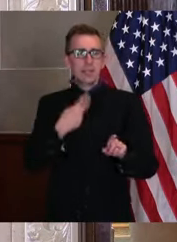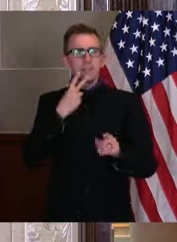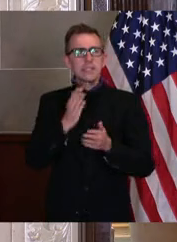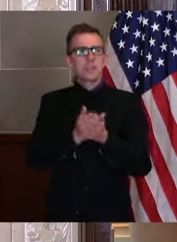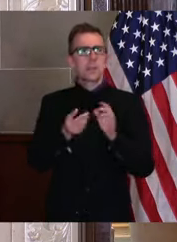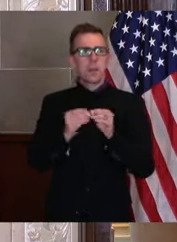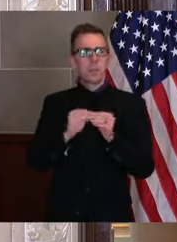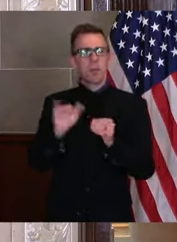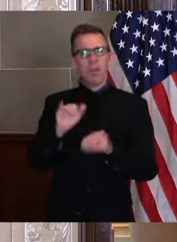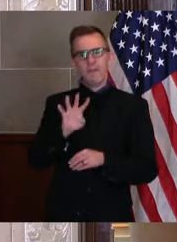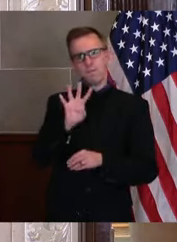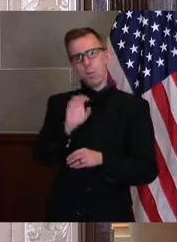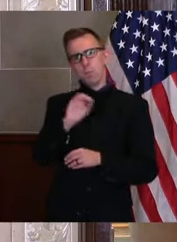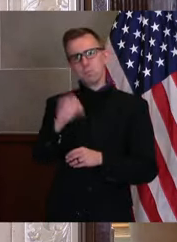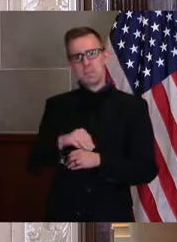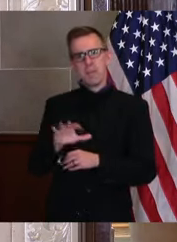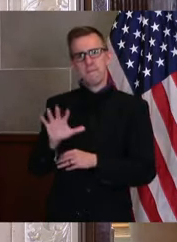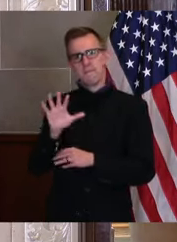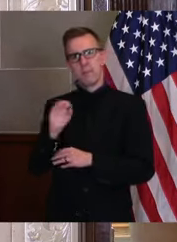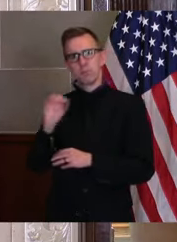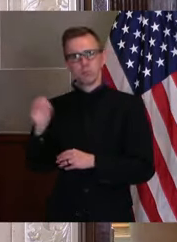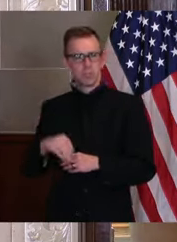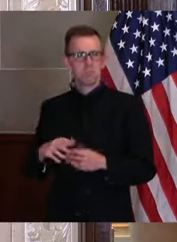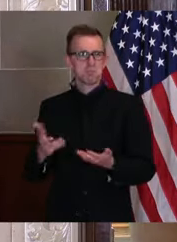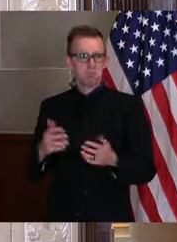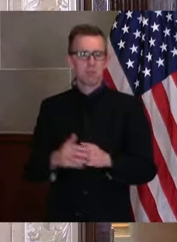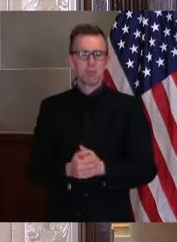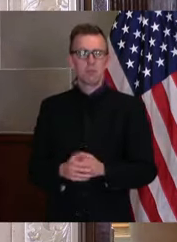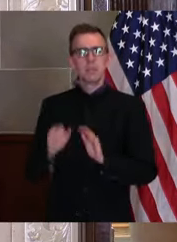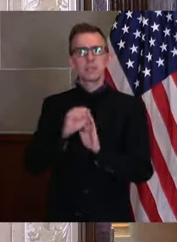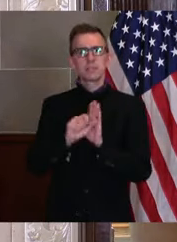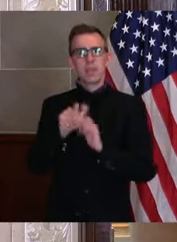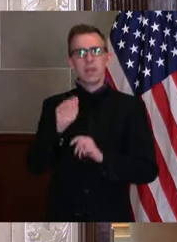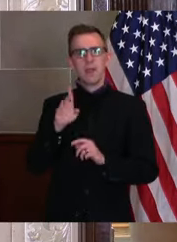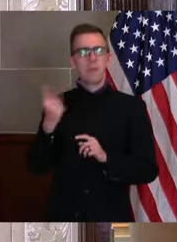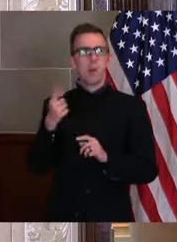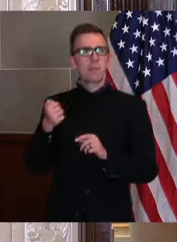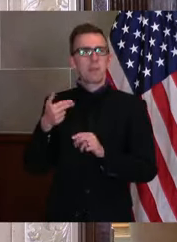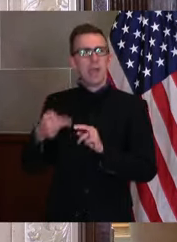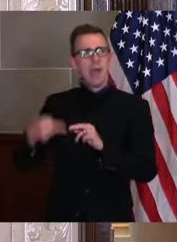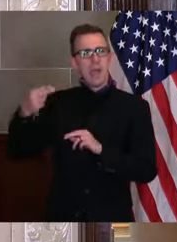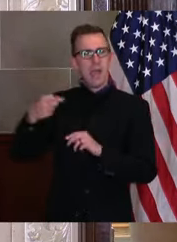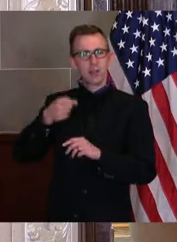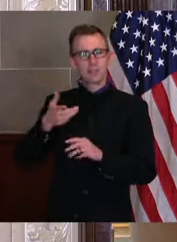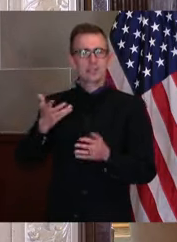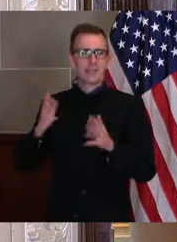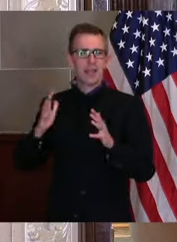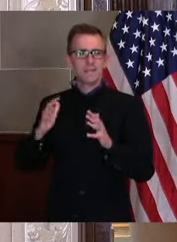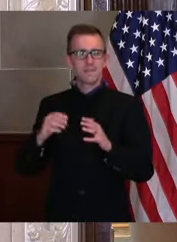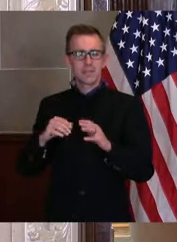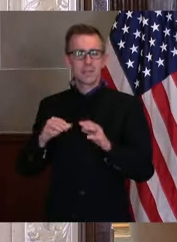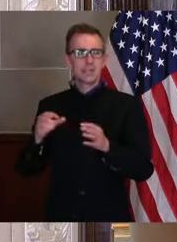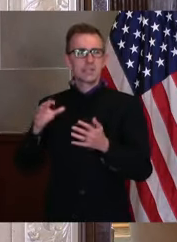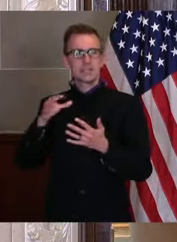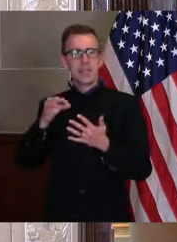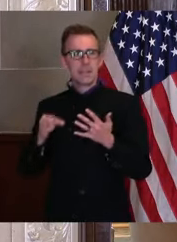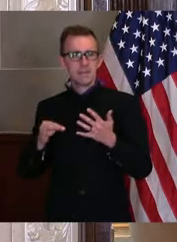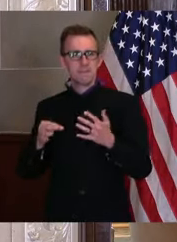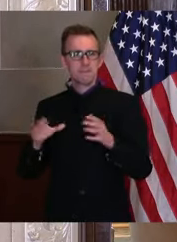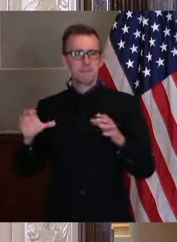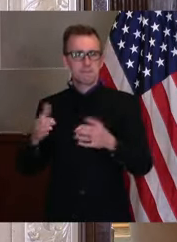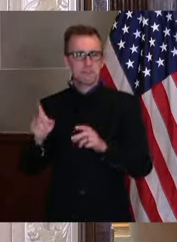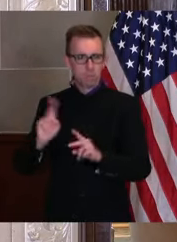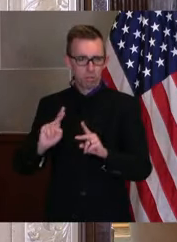on days of like 4%, 5%. Our state lab will always be a little bit higher because it's a kind of a selected population,